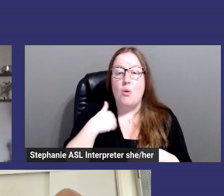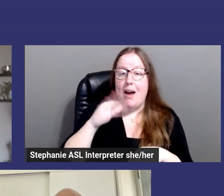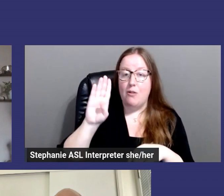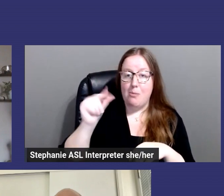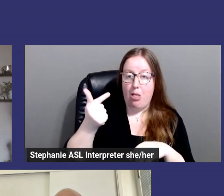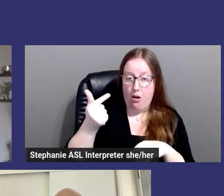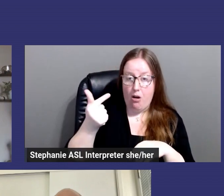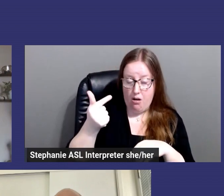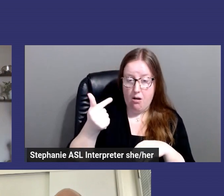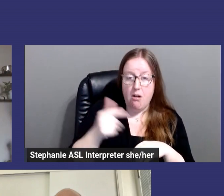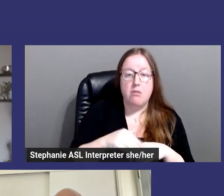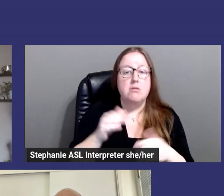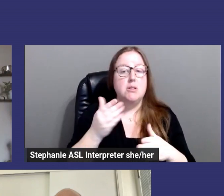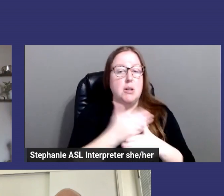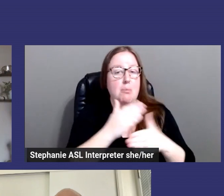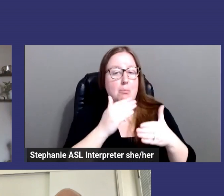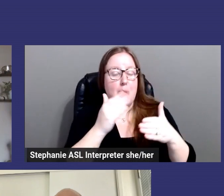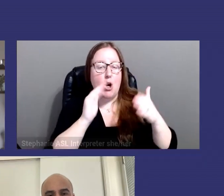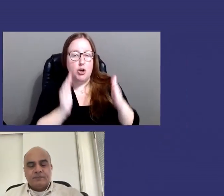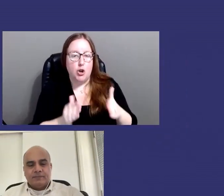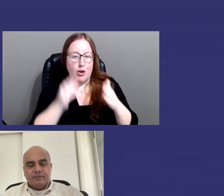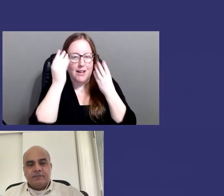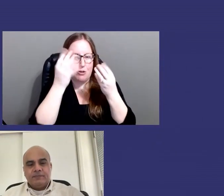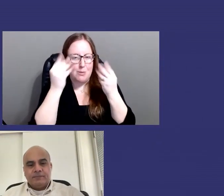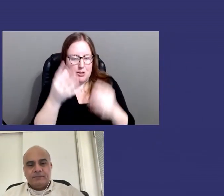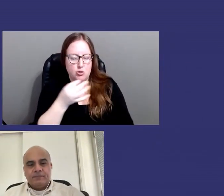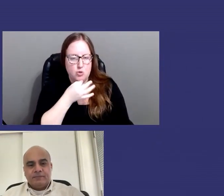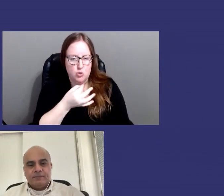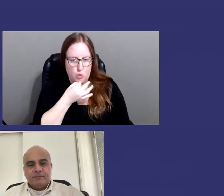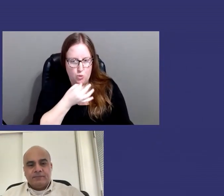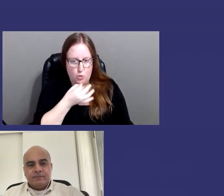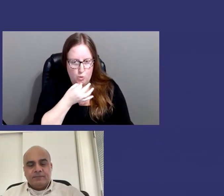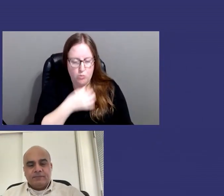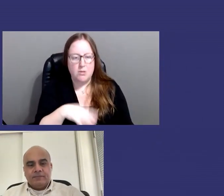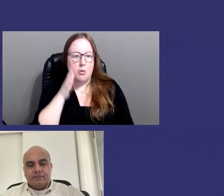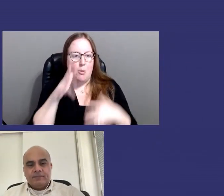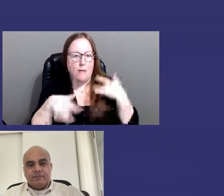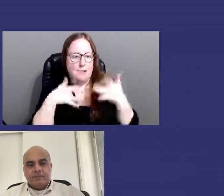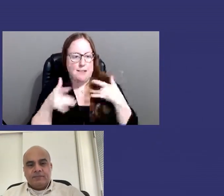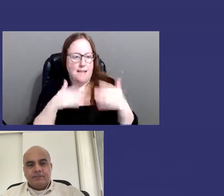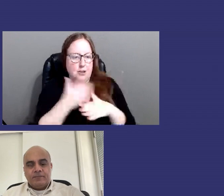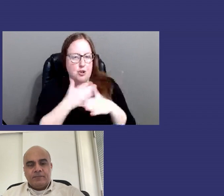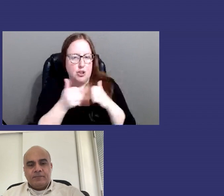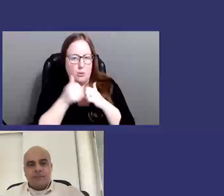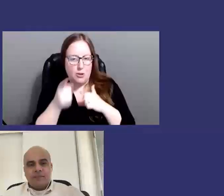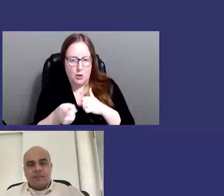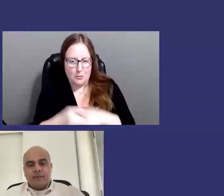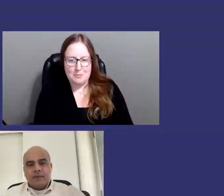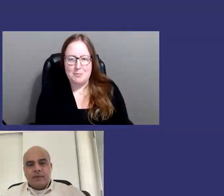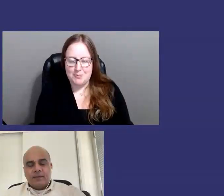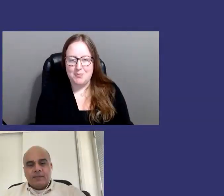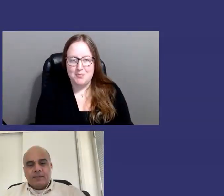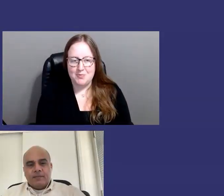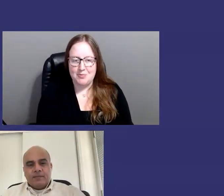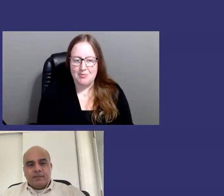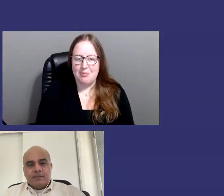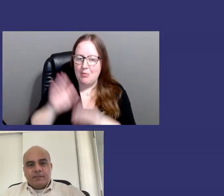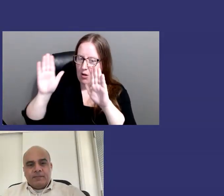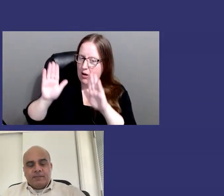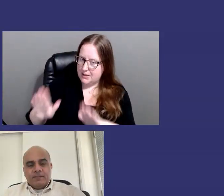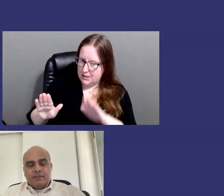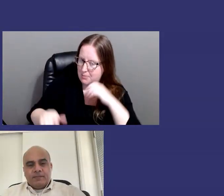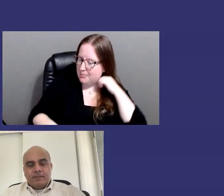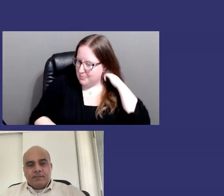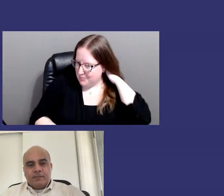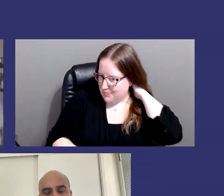and some partner information coming out very, very soon that we'll be excited to share once it's available. Nice. Awesome. So we